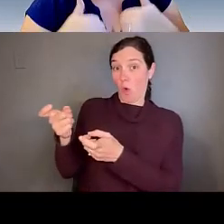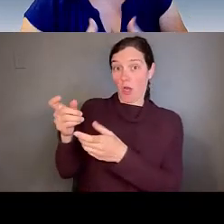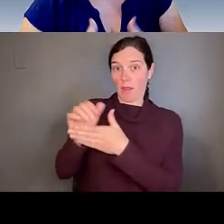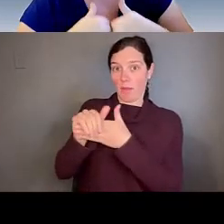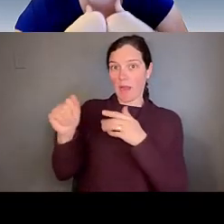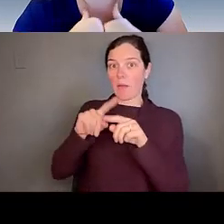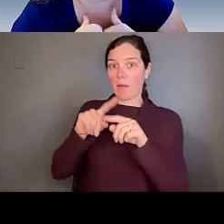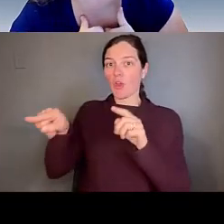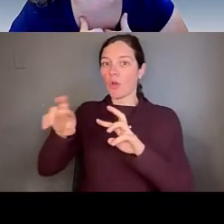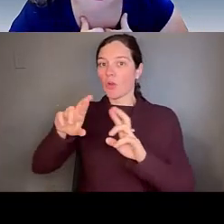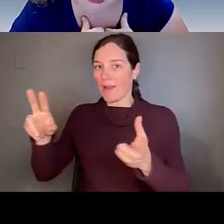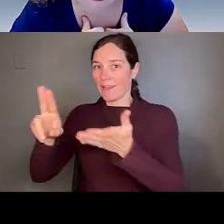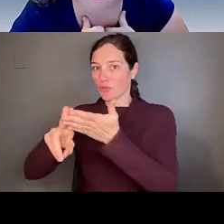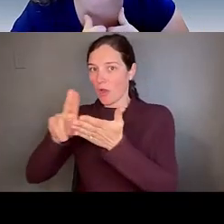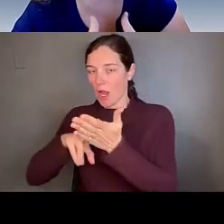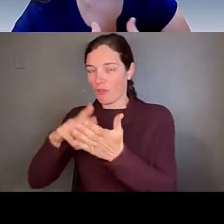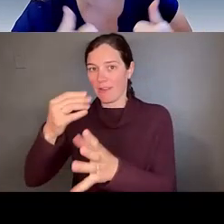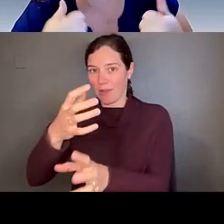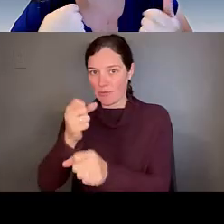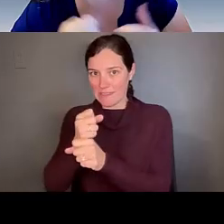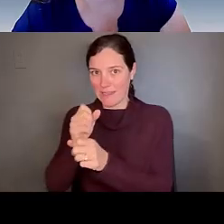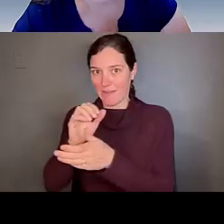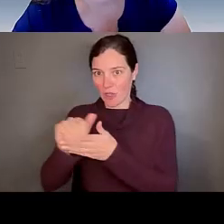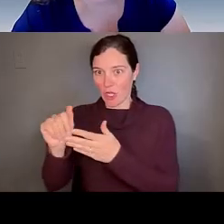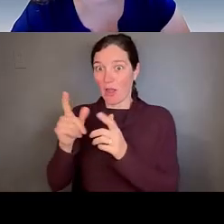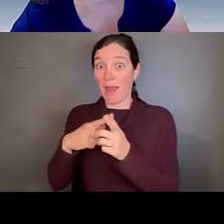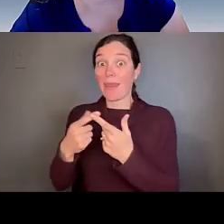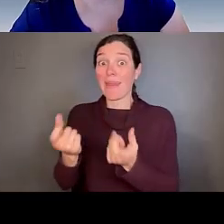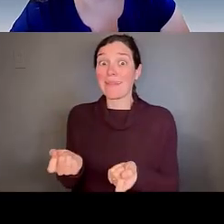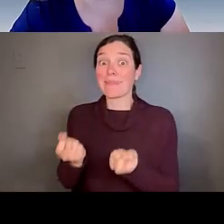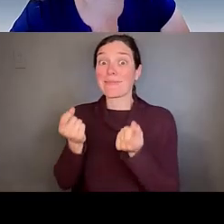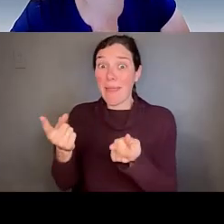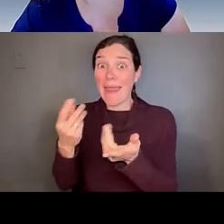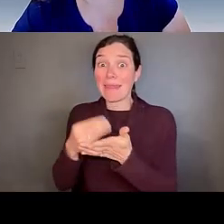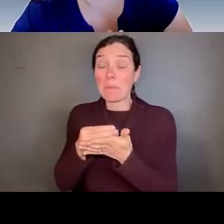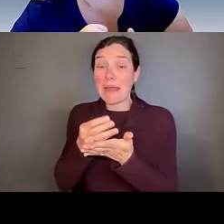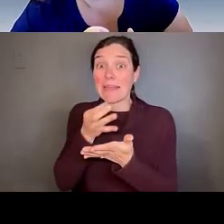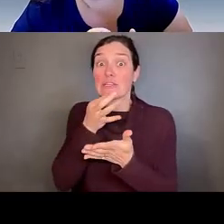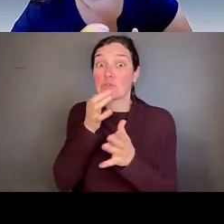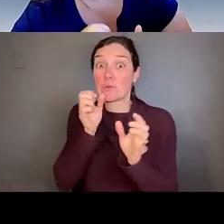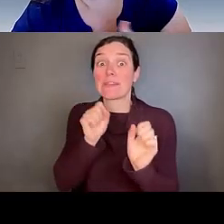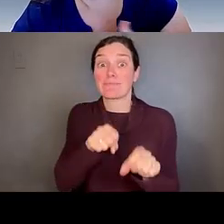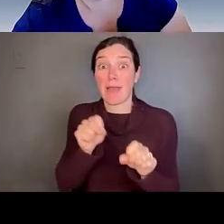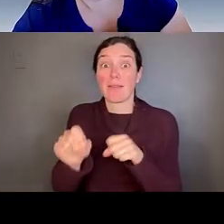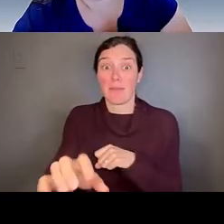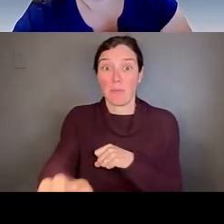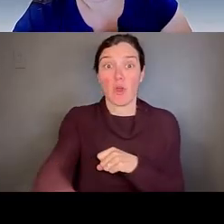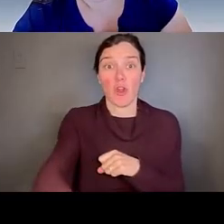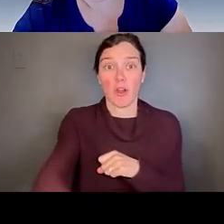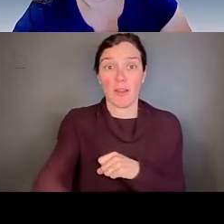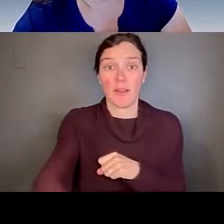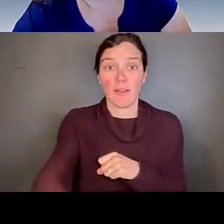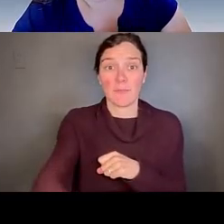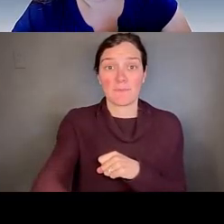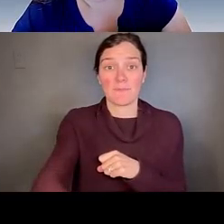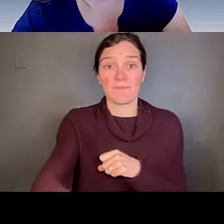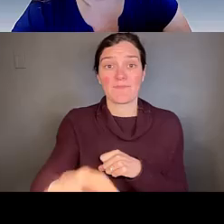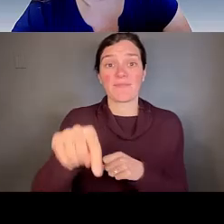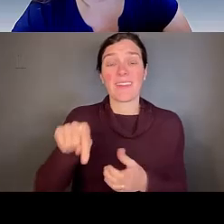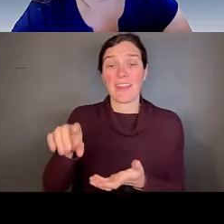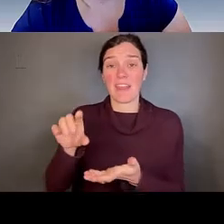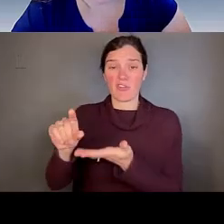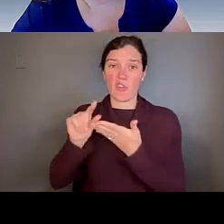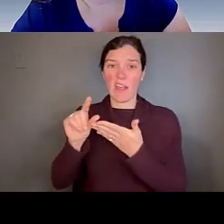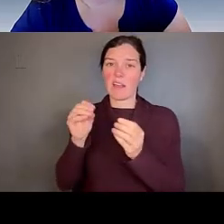ready to contract for and receive the dollars, and then spend the money as soon as possible. This grant is